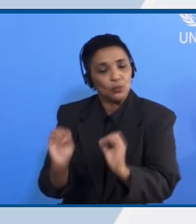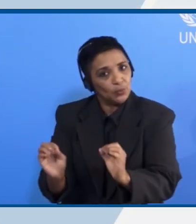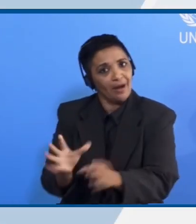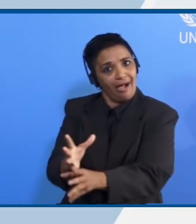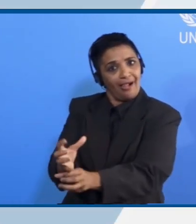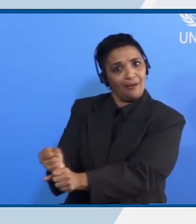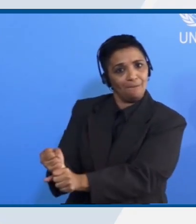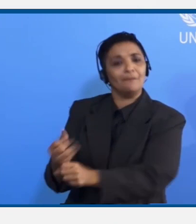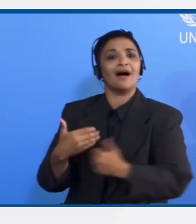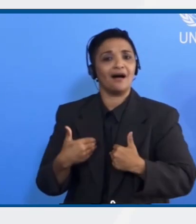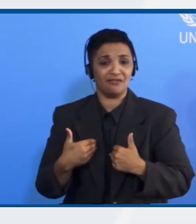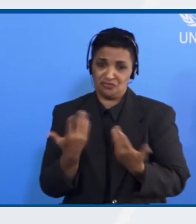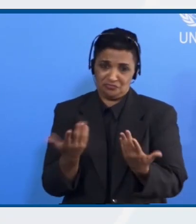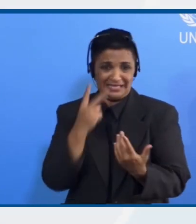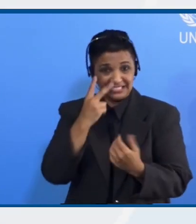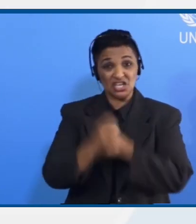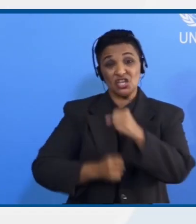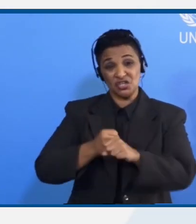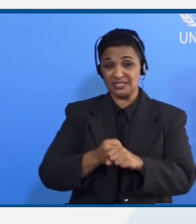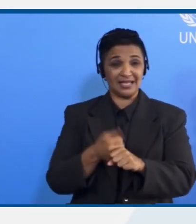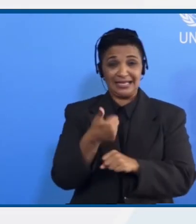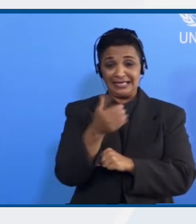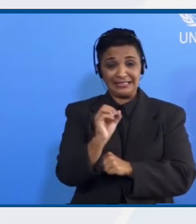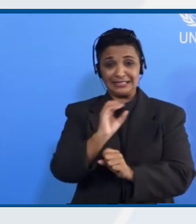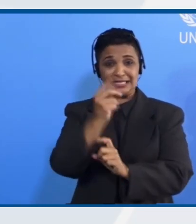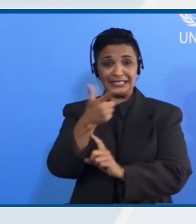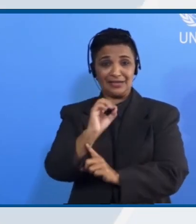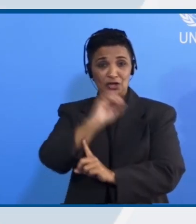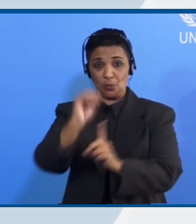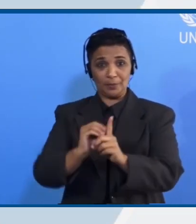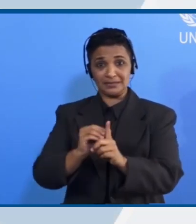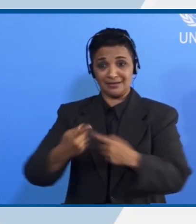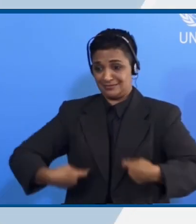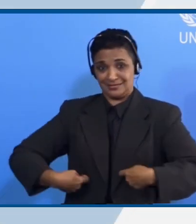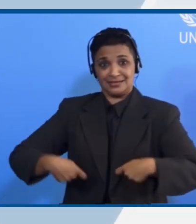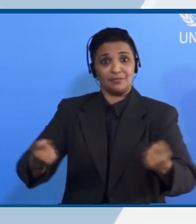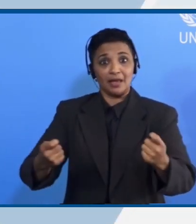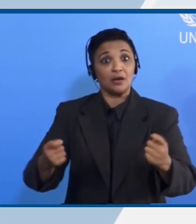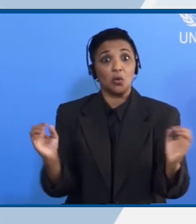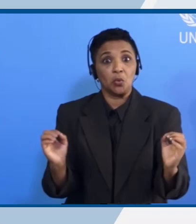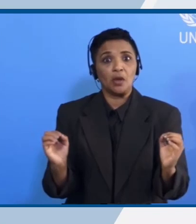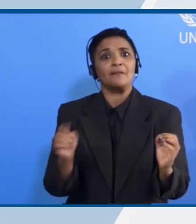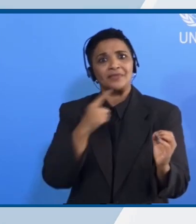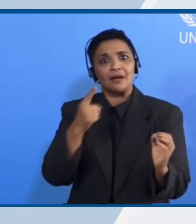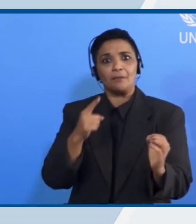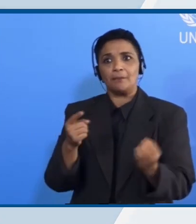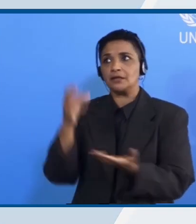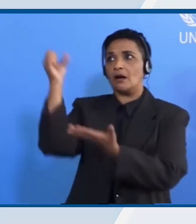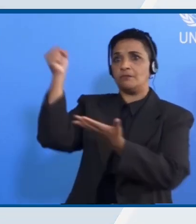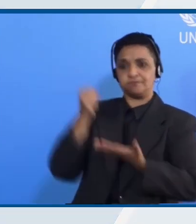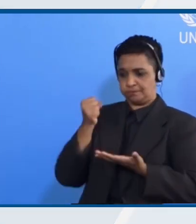on average, during those years, was spending 60 to 70% of their own public investment budget let alone what they would get